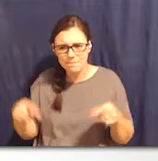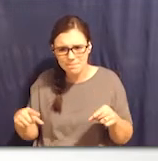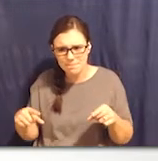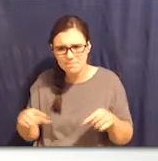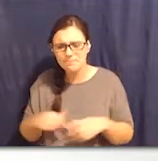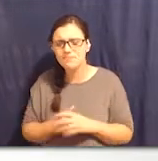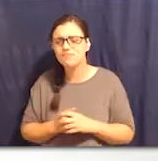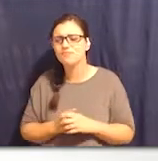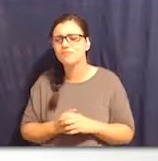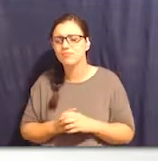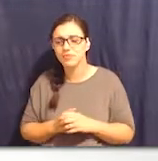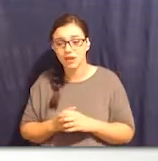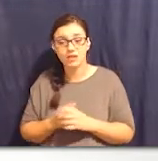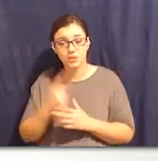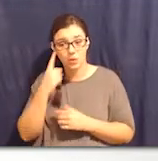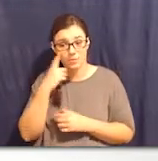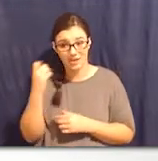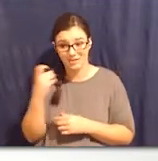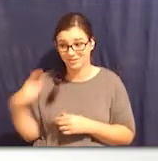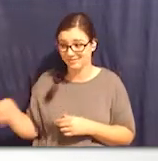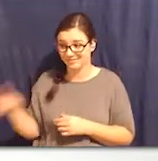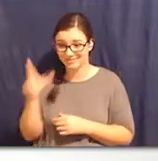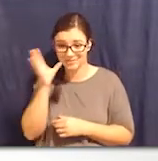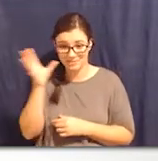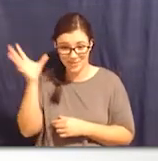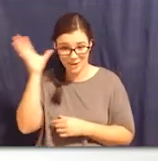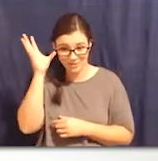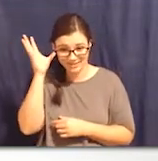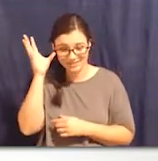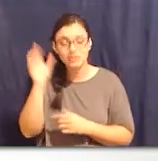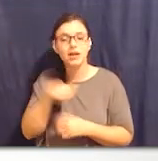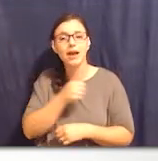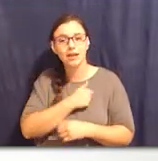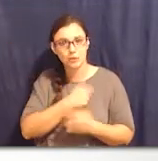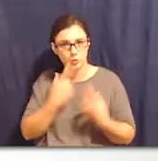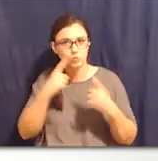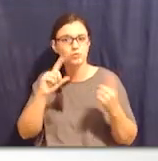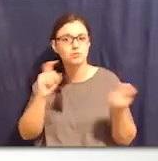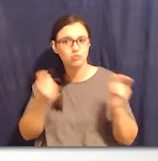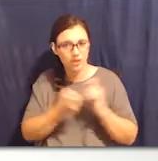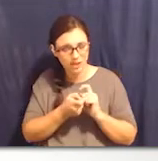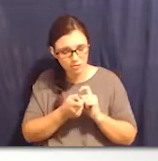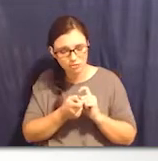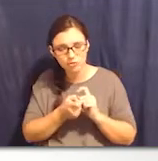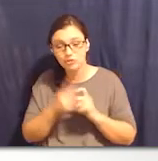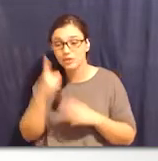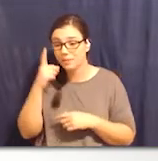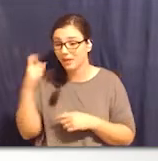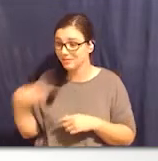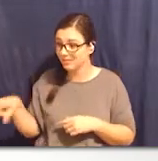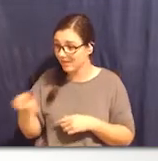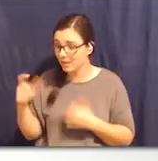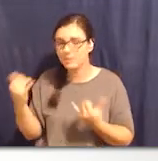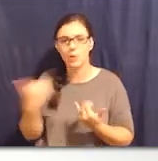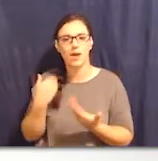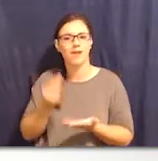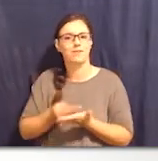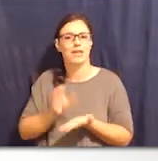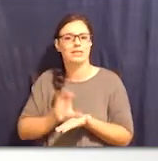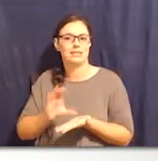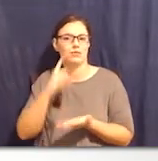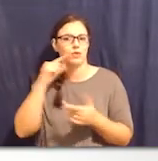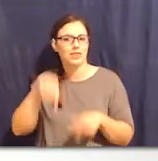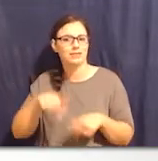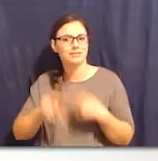what's causing these conditions. So it was because of them that the attitudes have changed, and because of